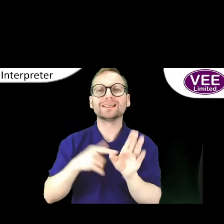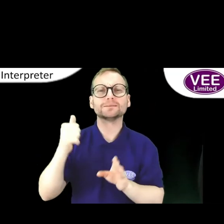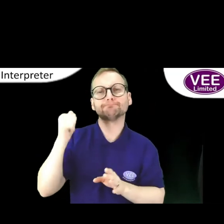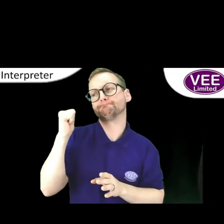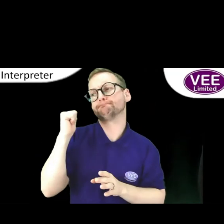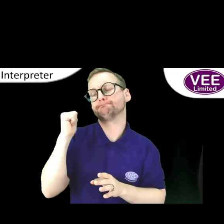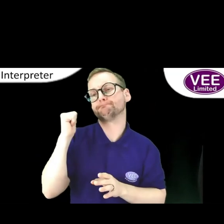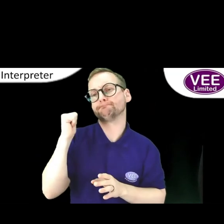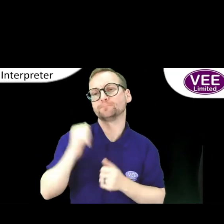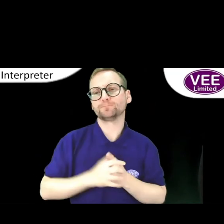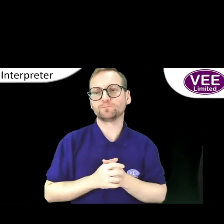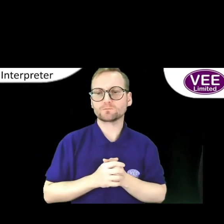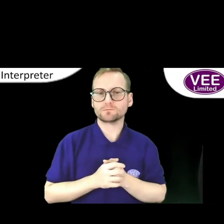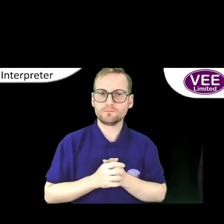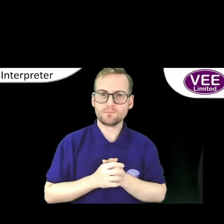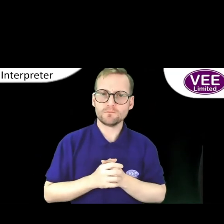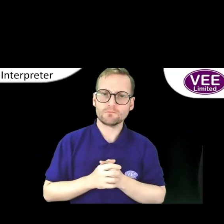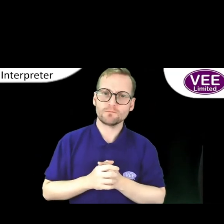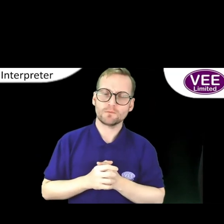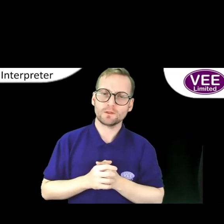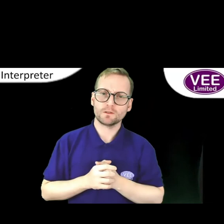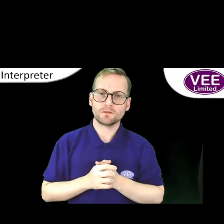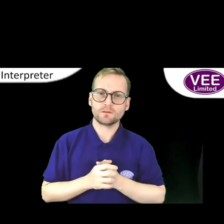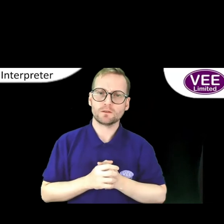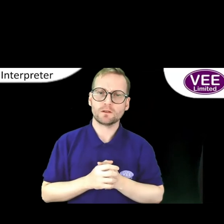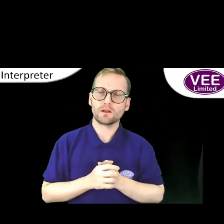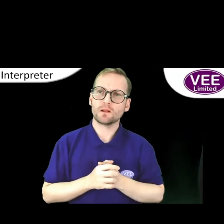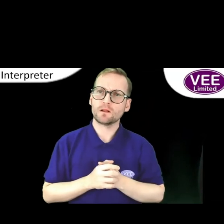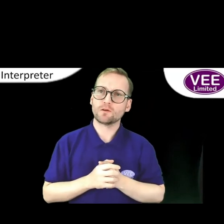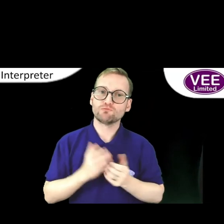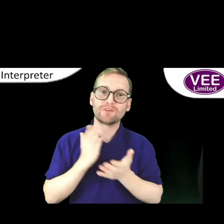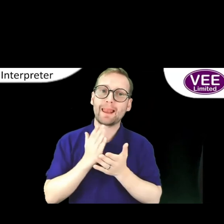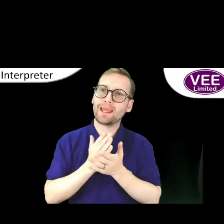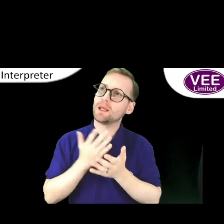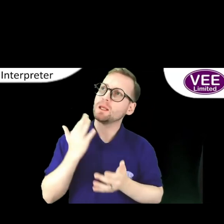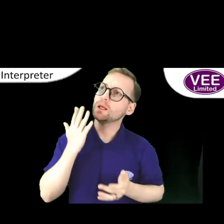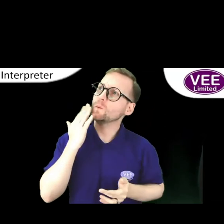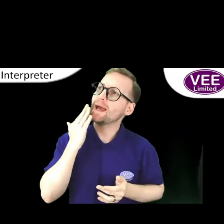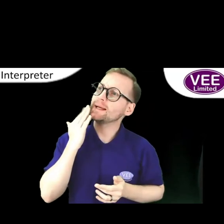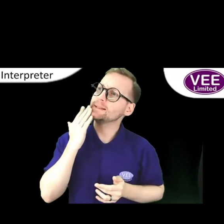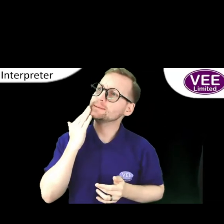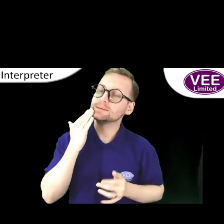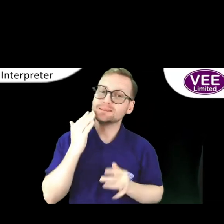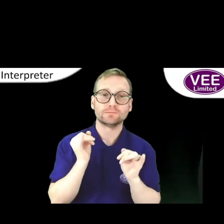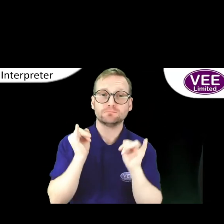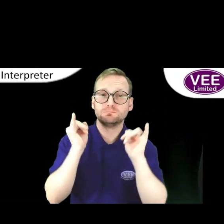and I wrote this song at really at the height of the the